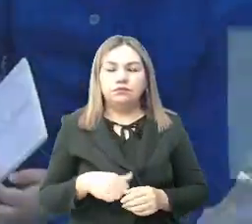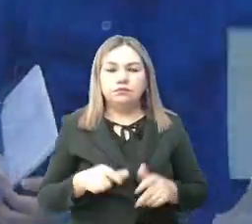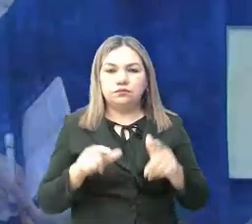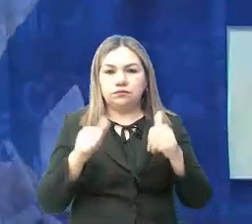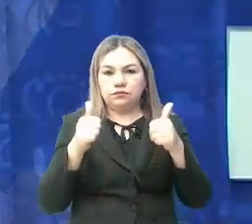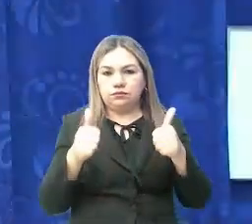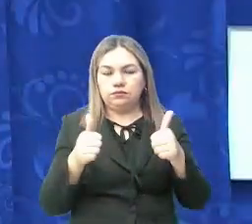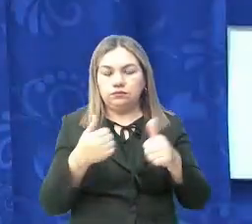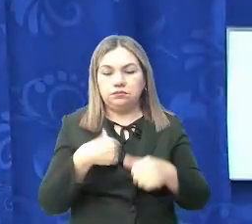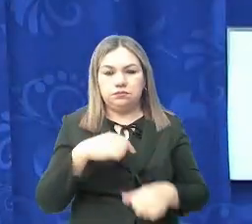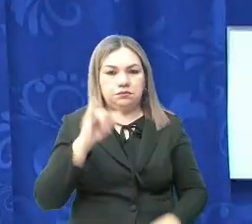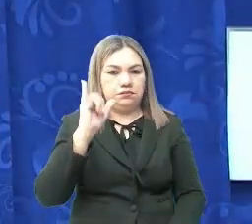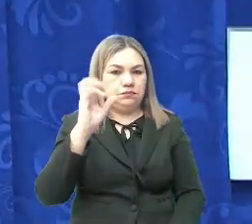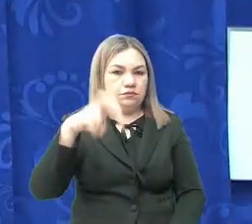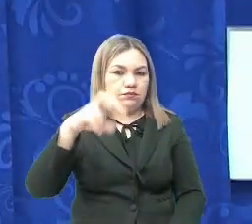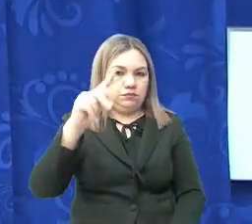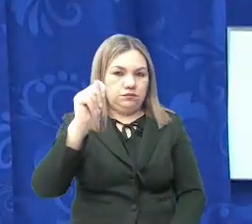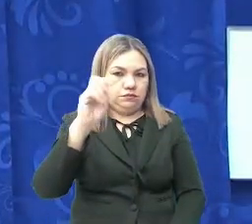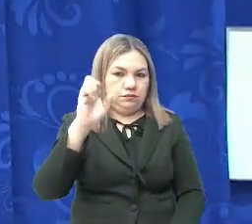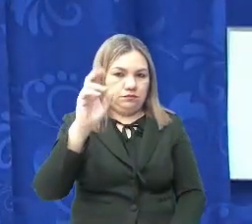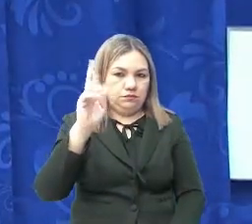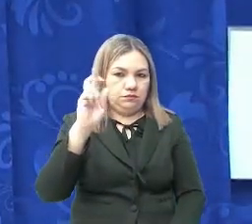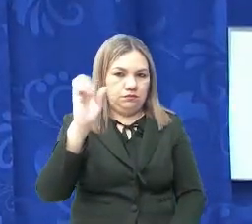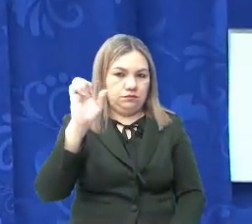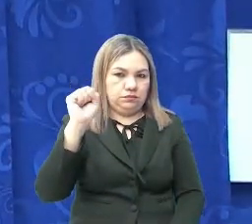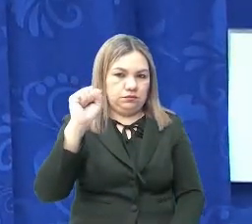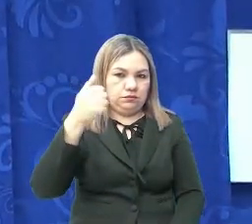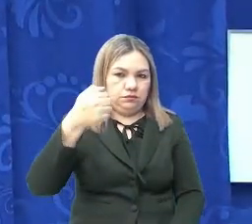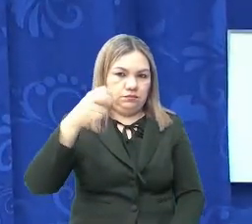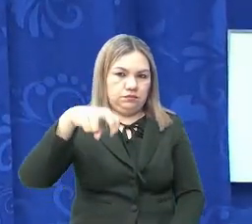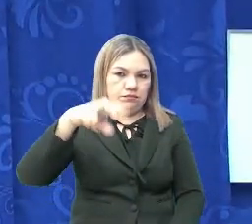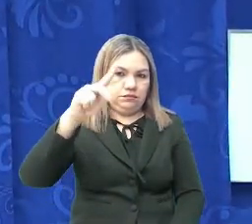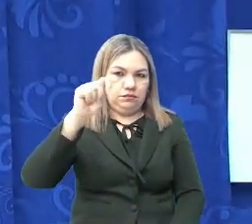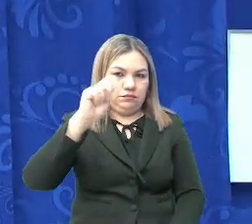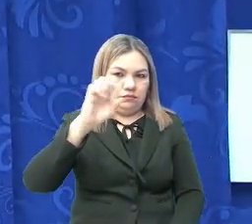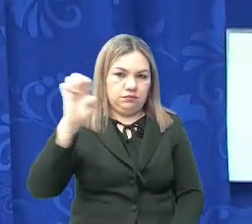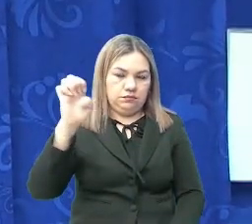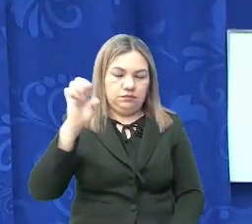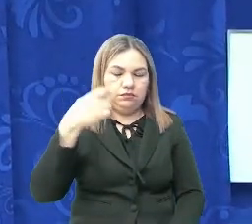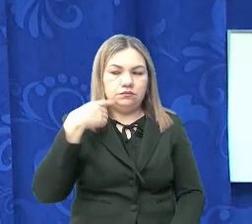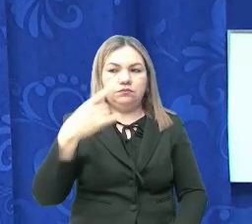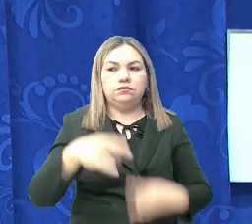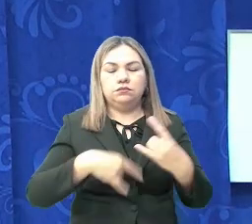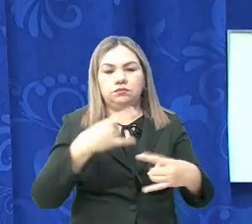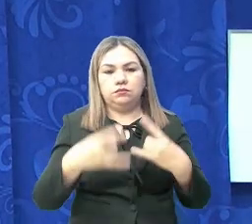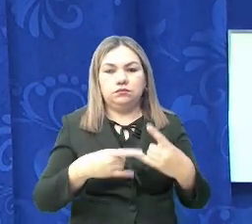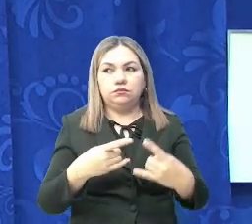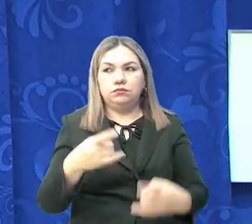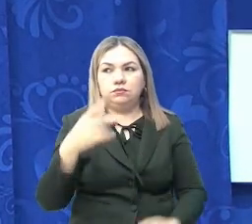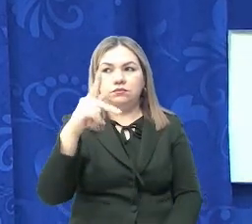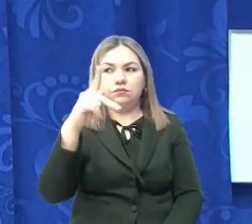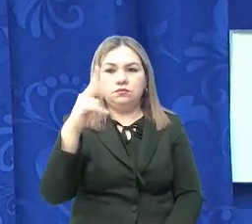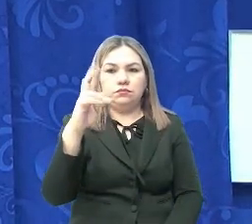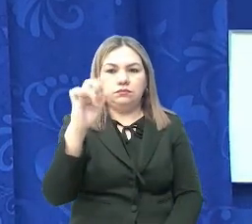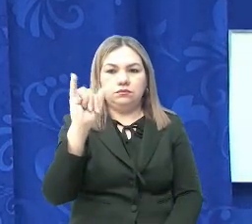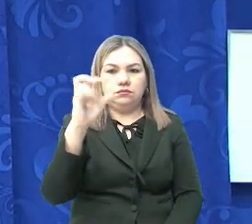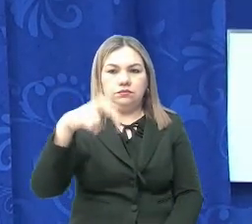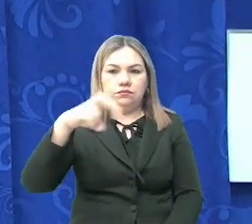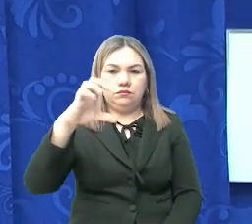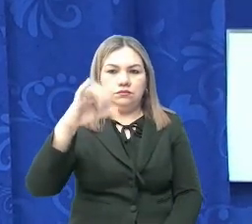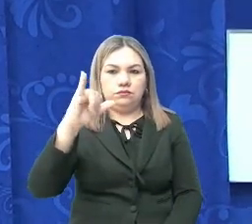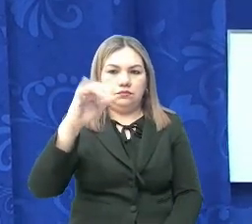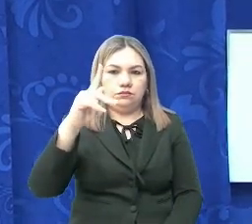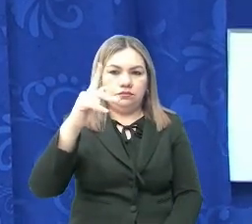Very well, something interesting. It says that this ruler took took